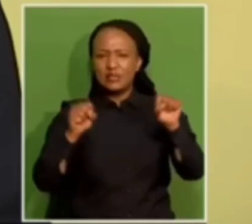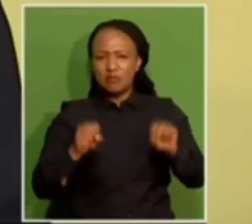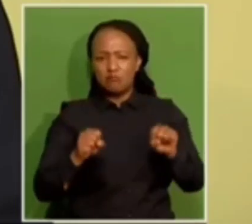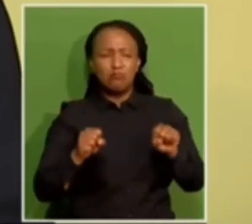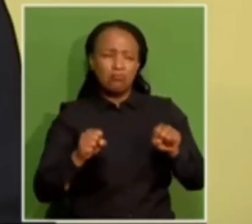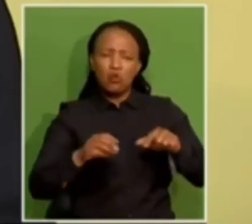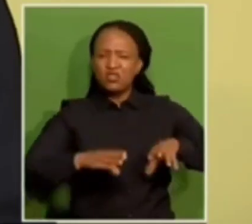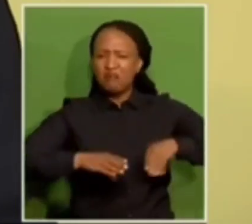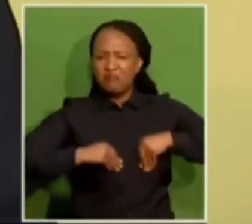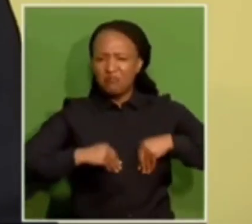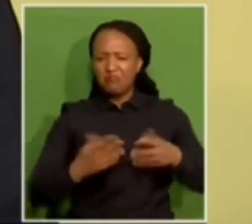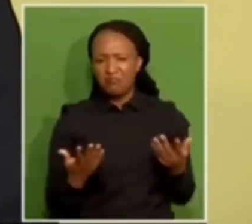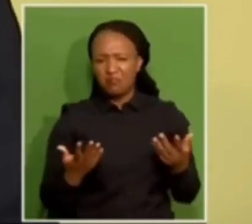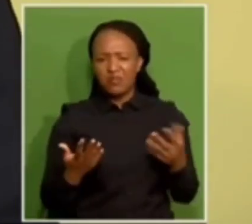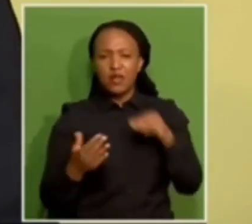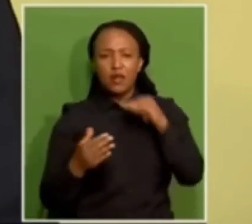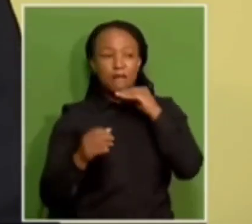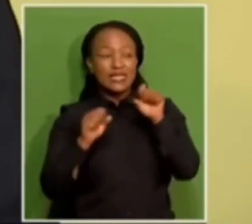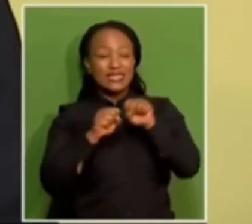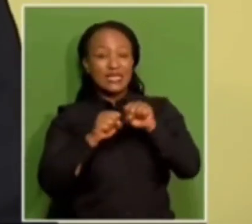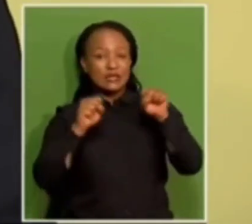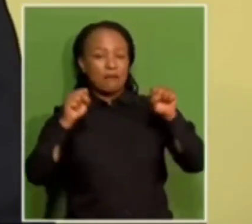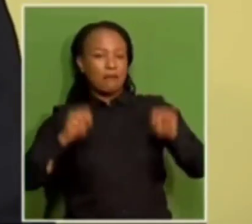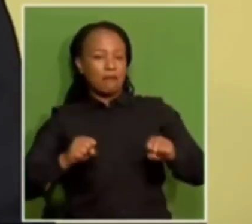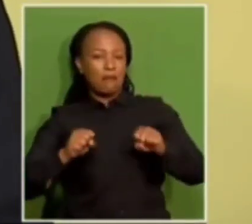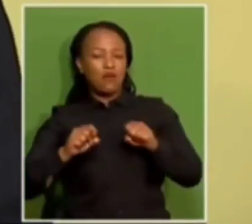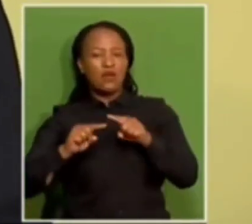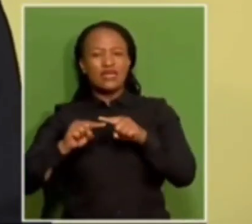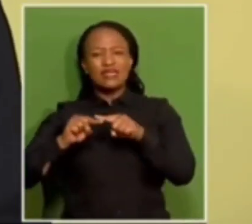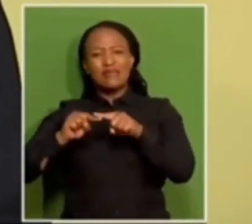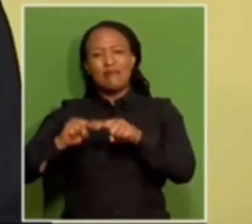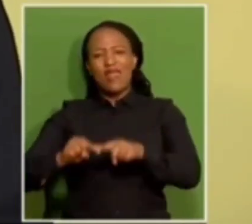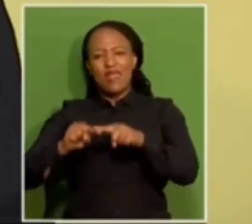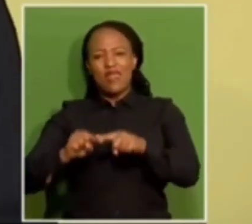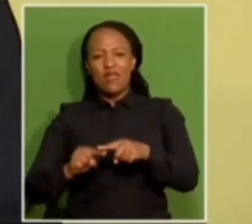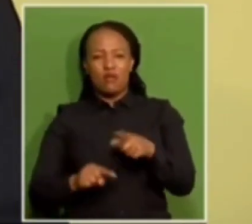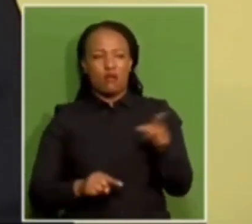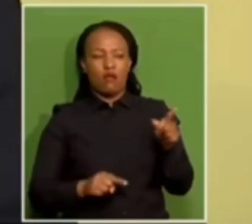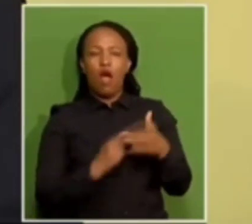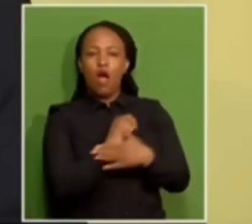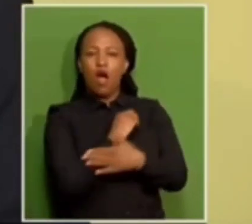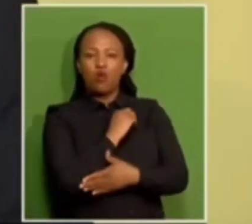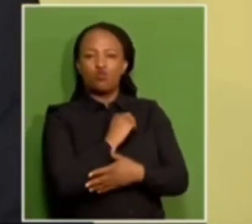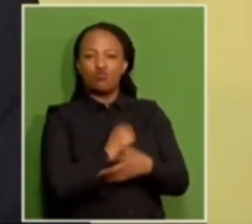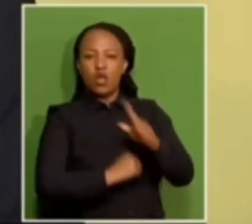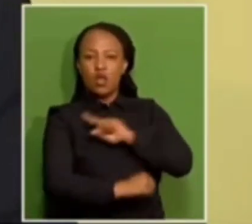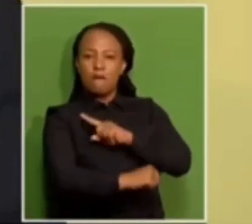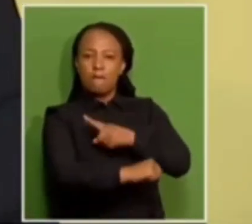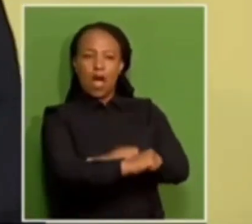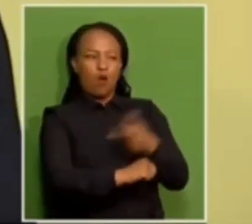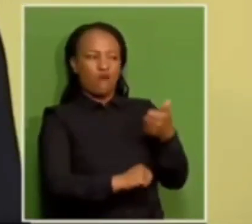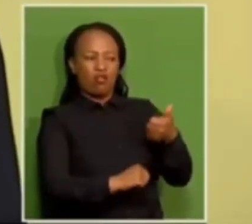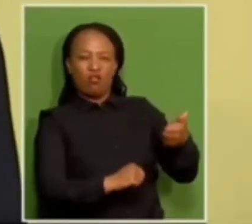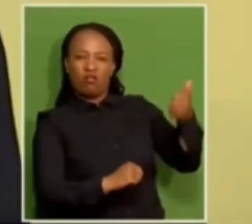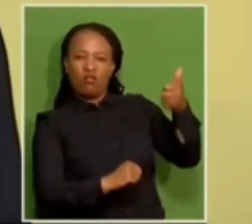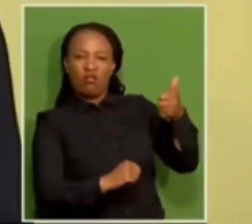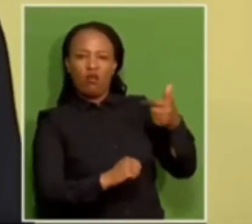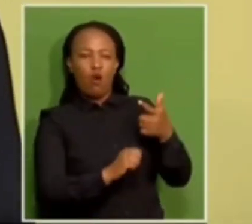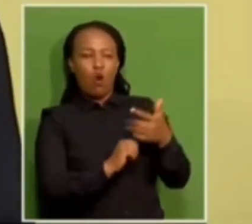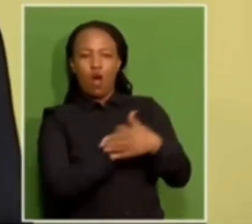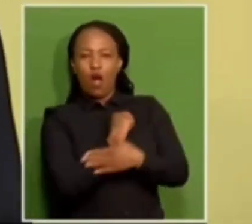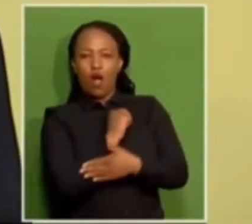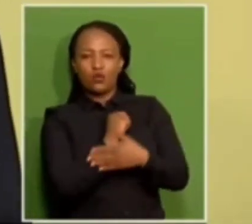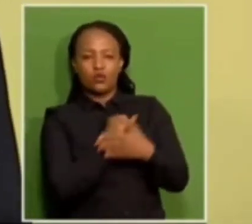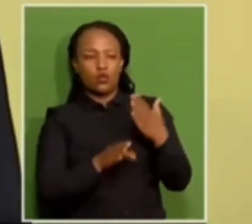system it must be a system that does not depend on the exercise of power or